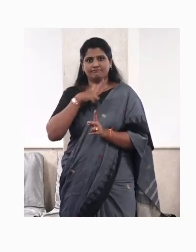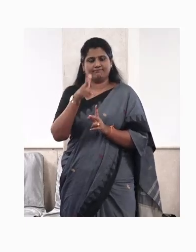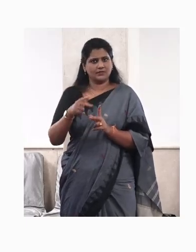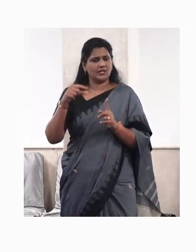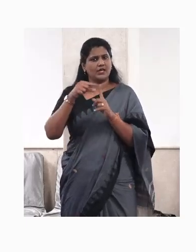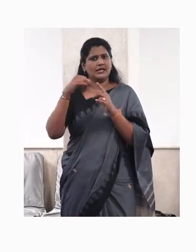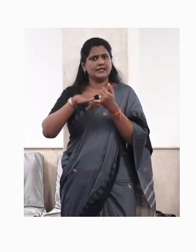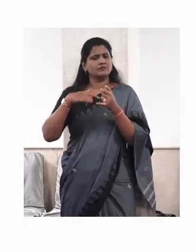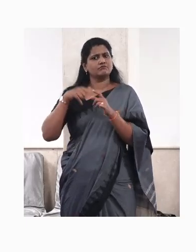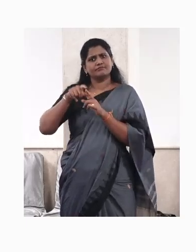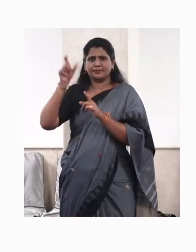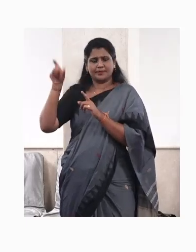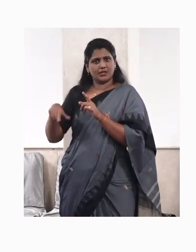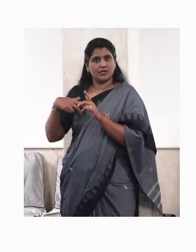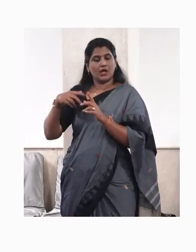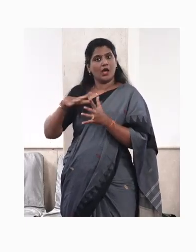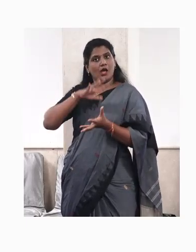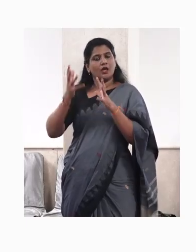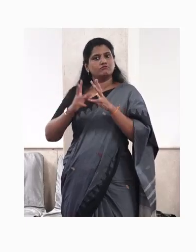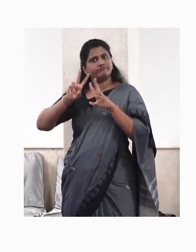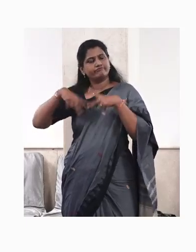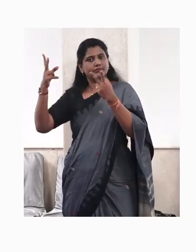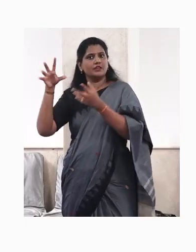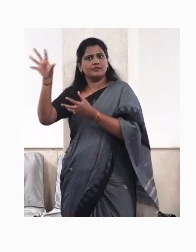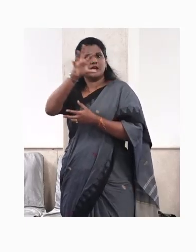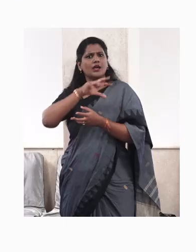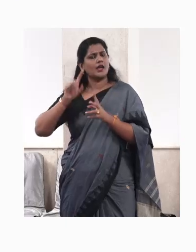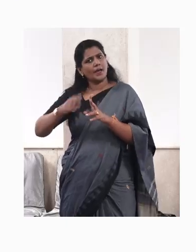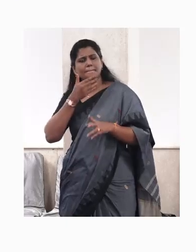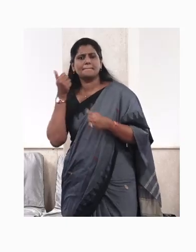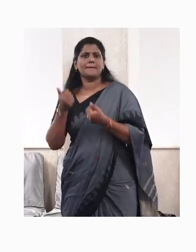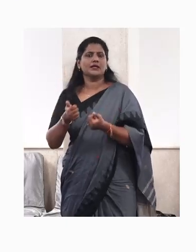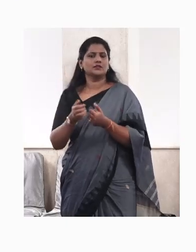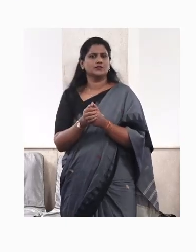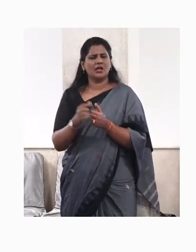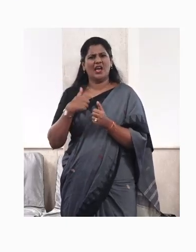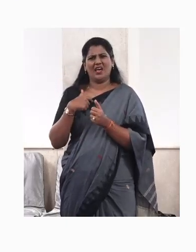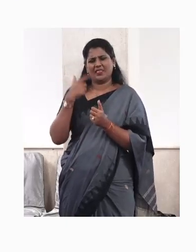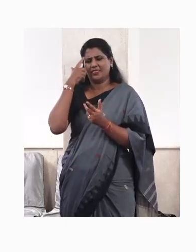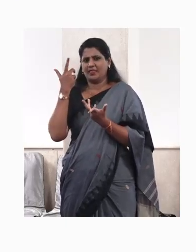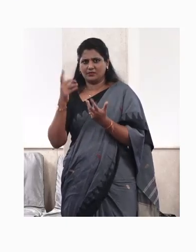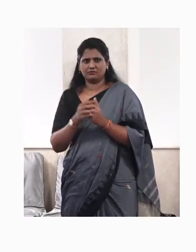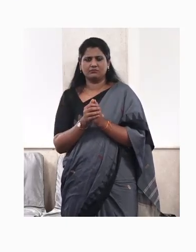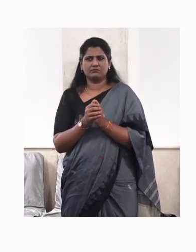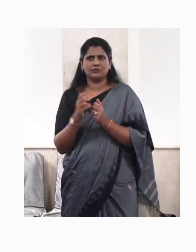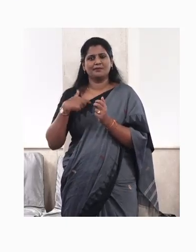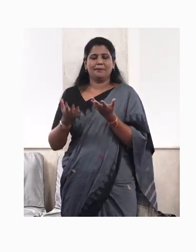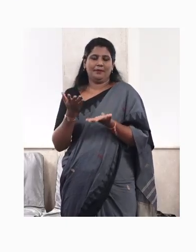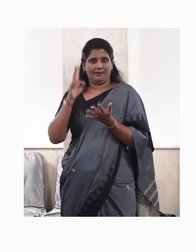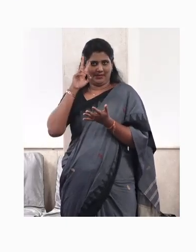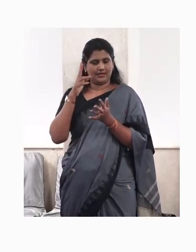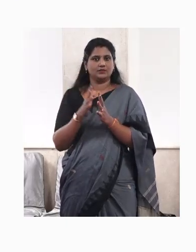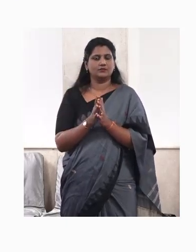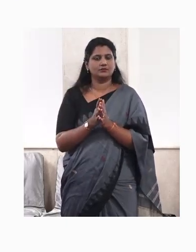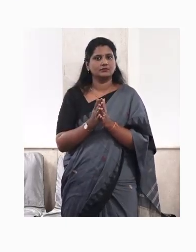schizophrenia in third world countries is better, paradoxically, for all the inputs. So I was just thinking, I'm just hazarding a guess,